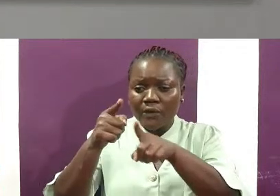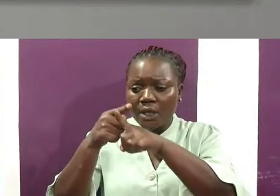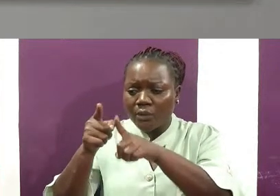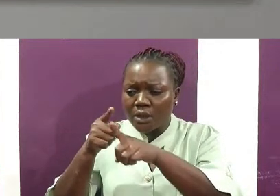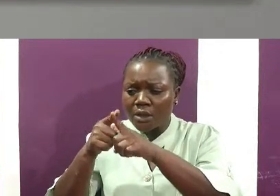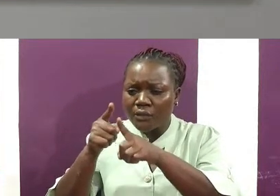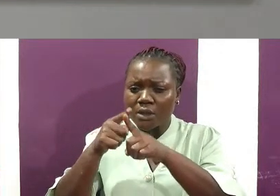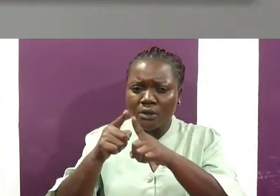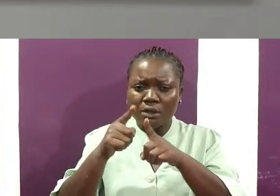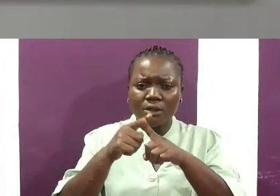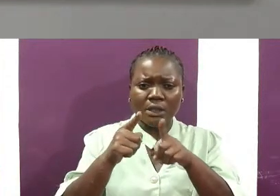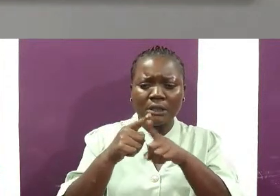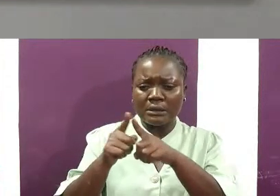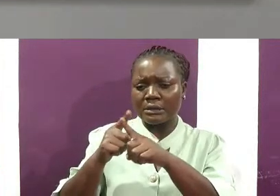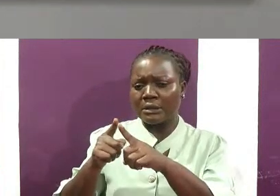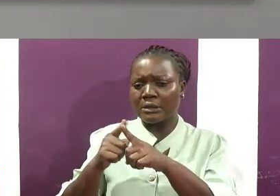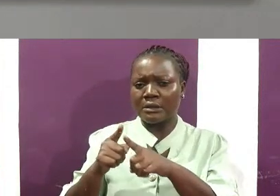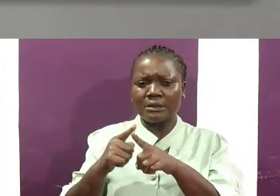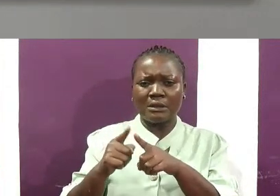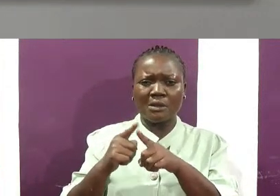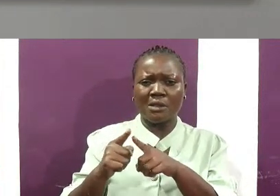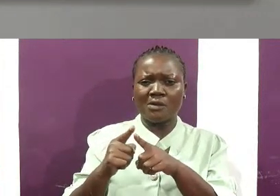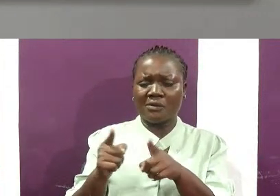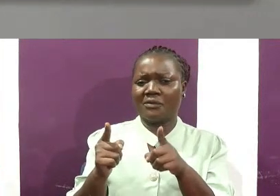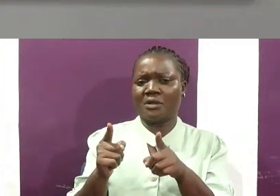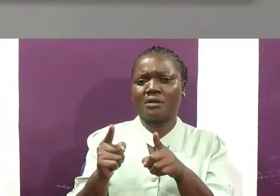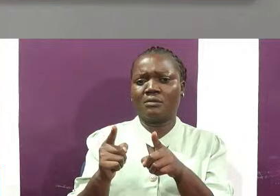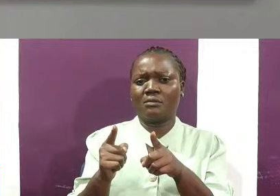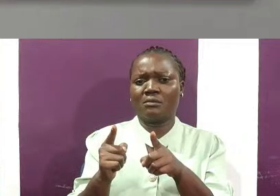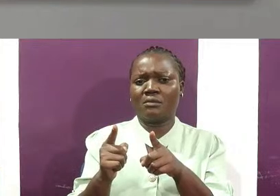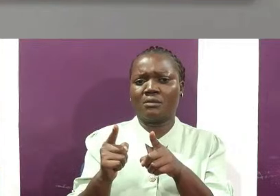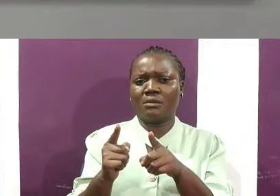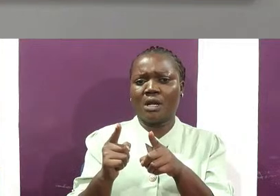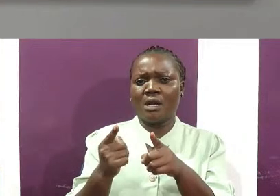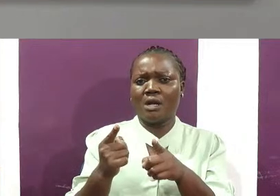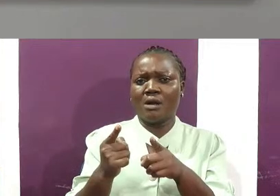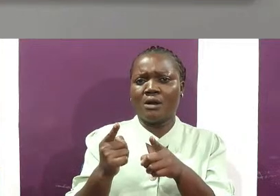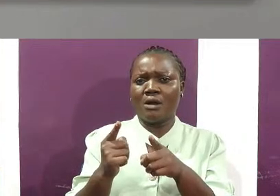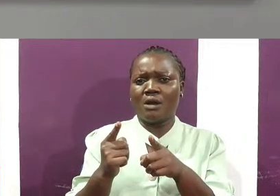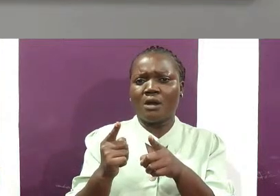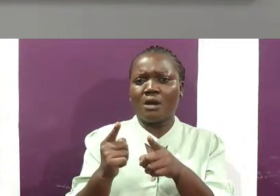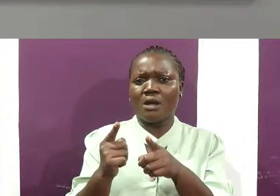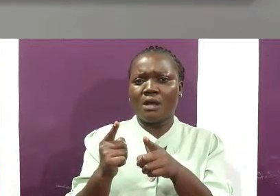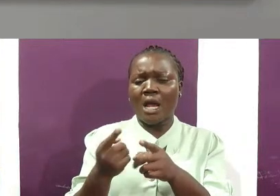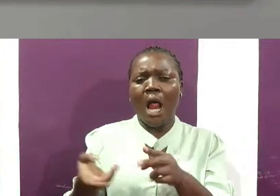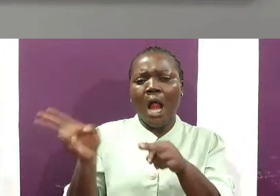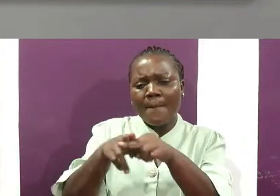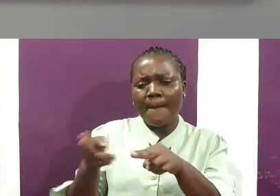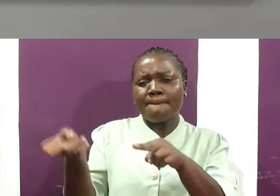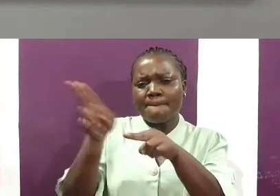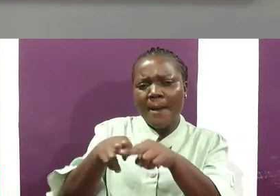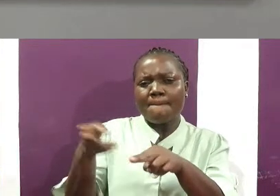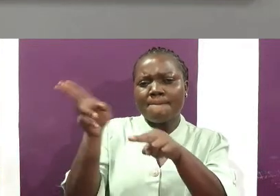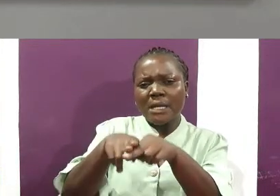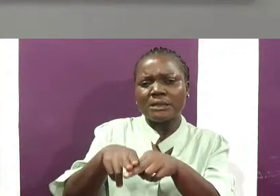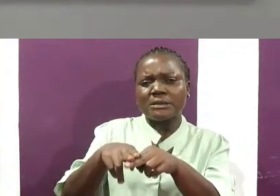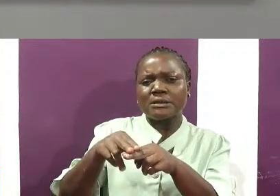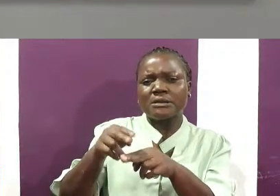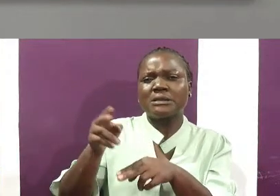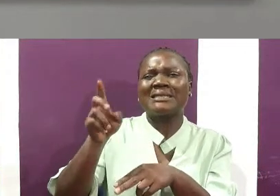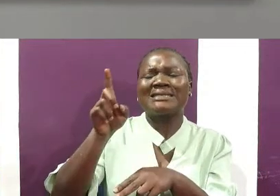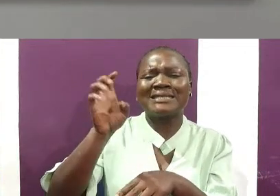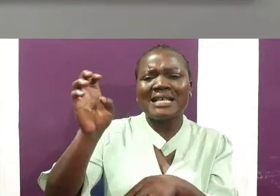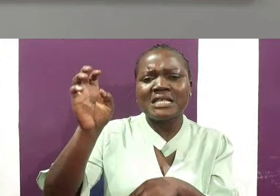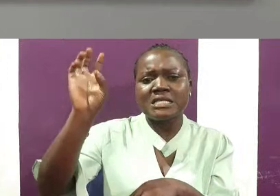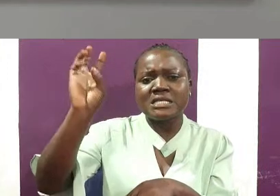say I bought and ta and nine every 600 million. I could do a year 2 billion a year in Nipa or